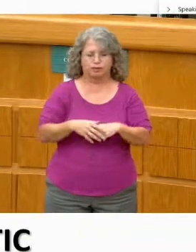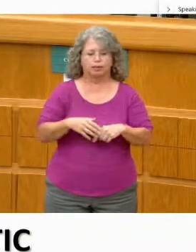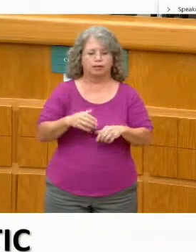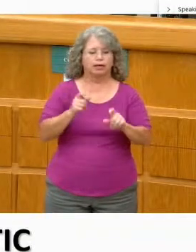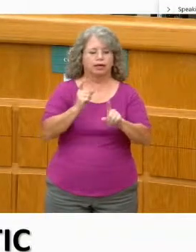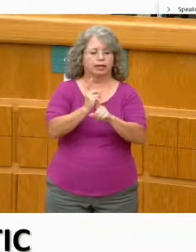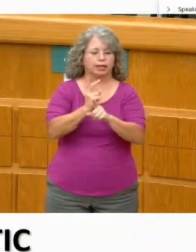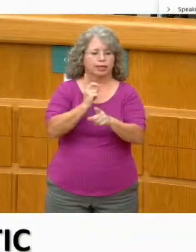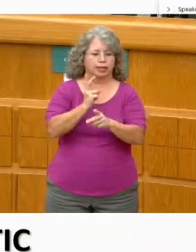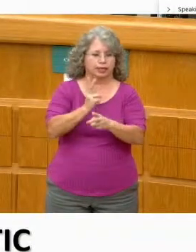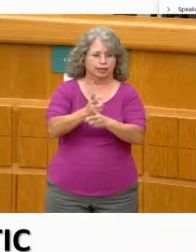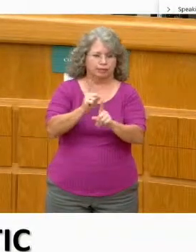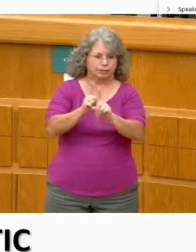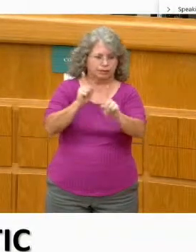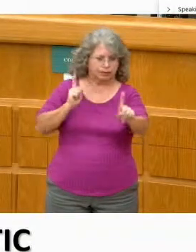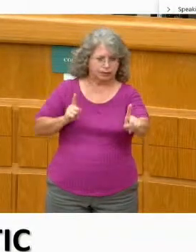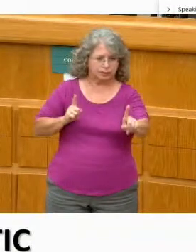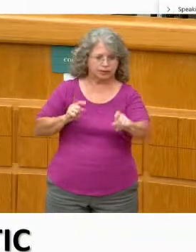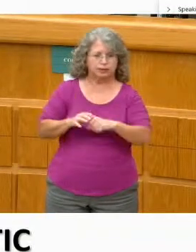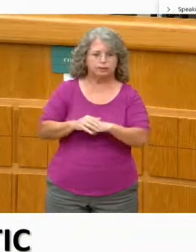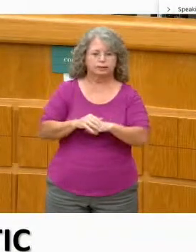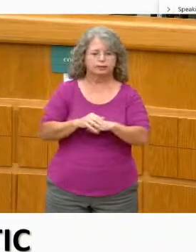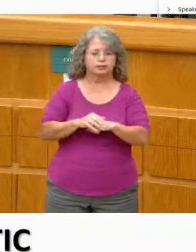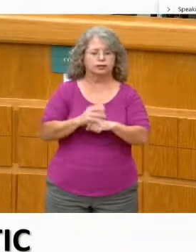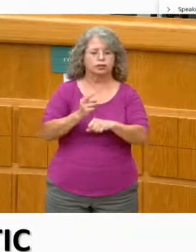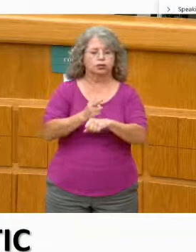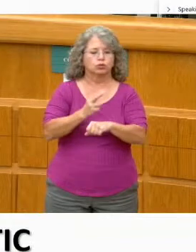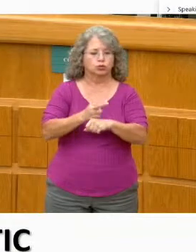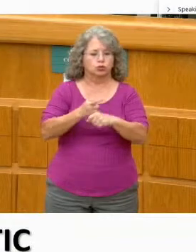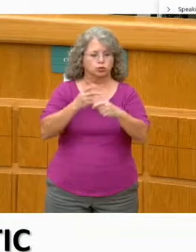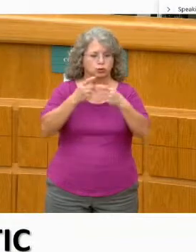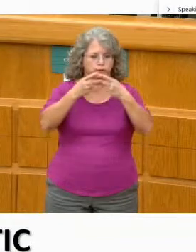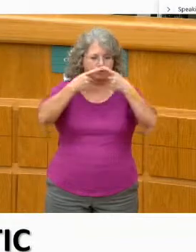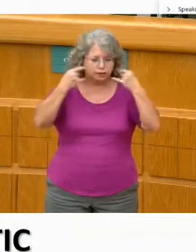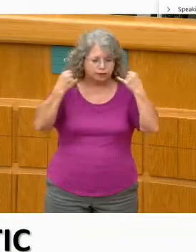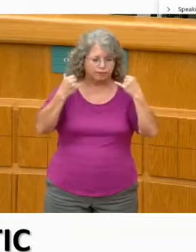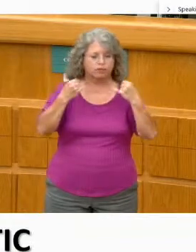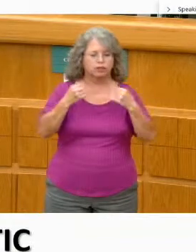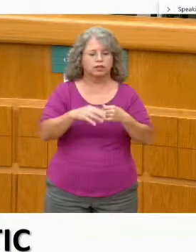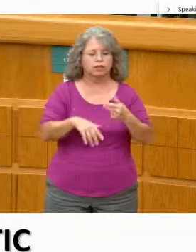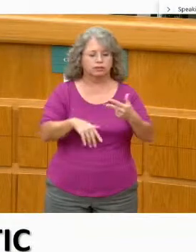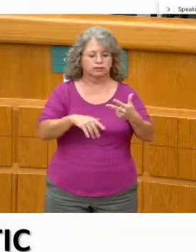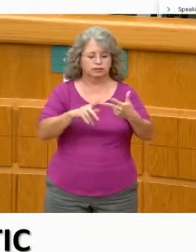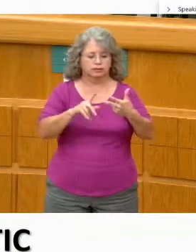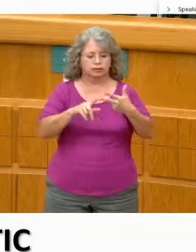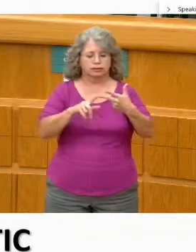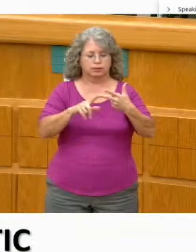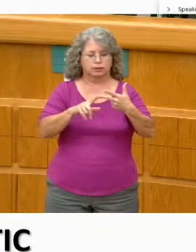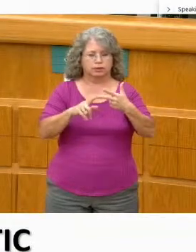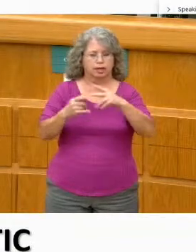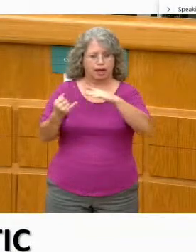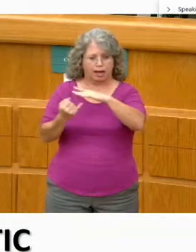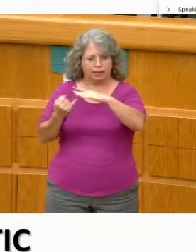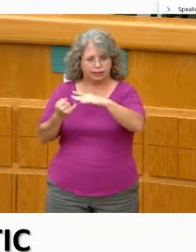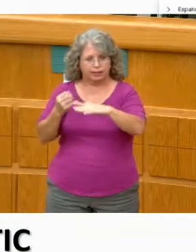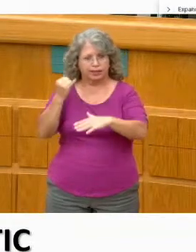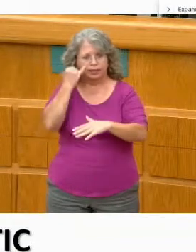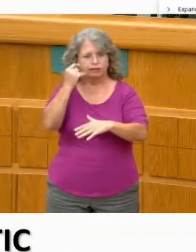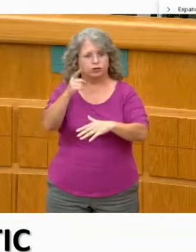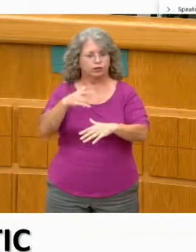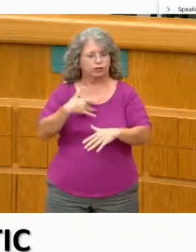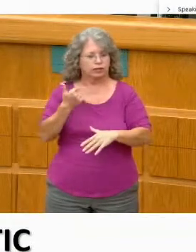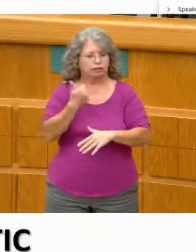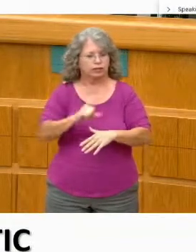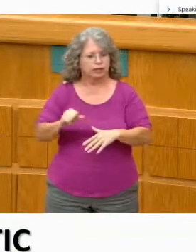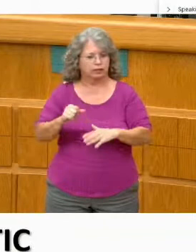Two, social distancing and wearing face coverings is important to stop the spread of COVID-19. Three, self-isolate when